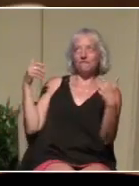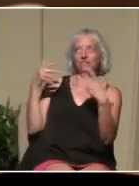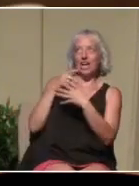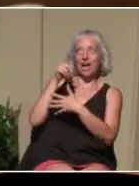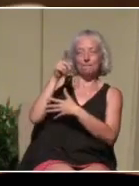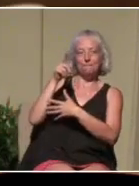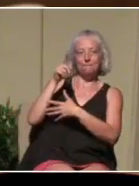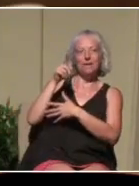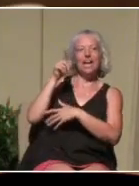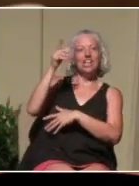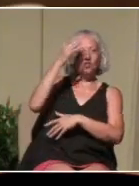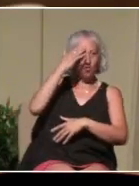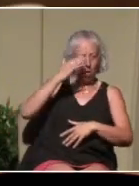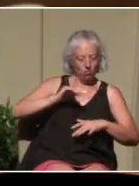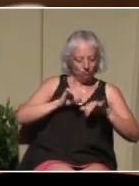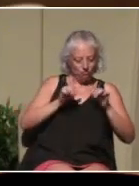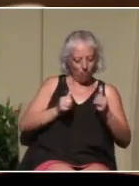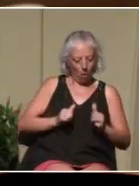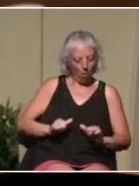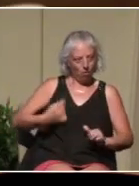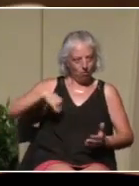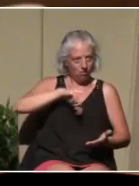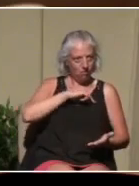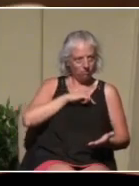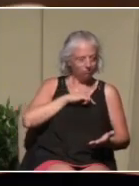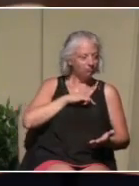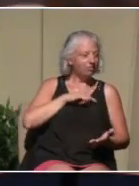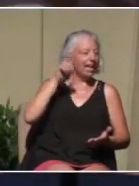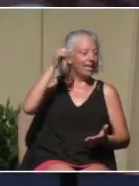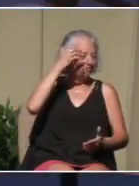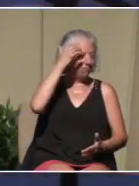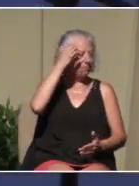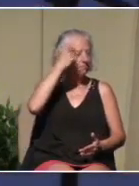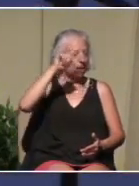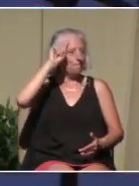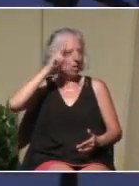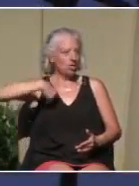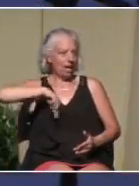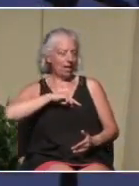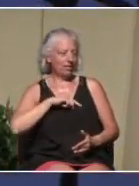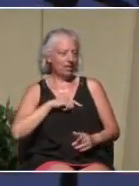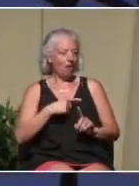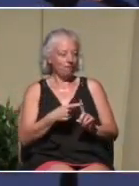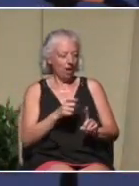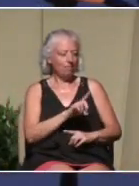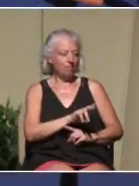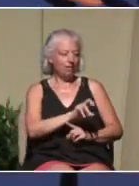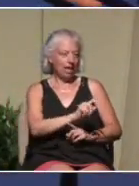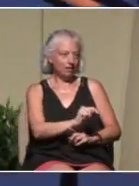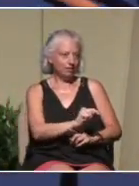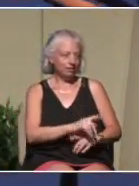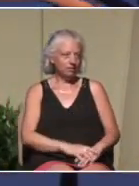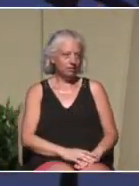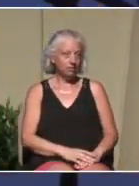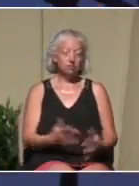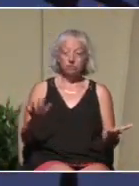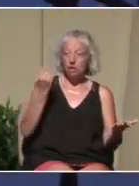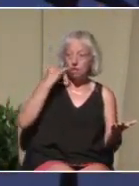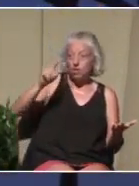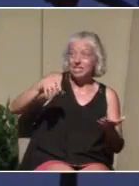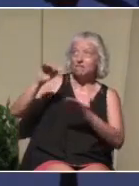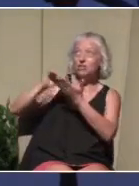we are formed. He remembers that we are dust." Whether it's forgiveness we need or